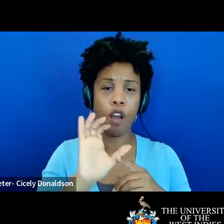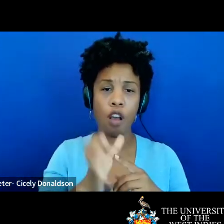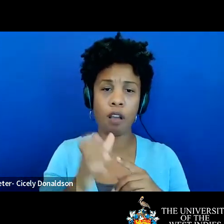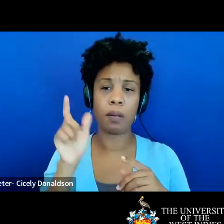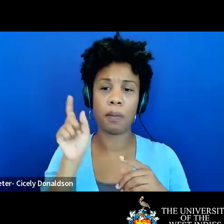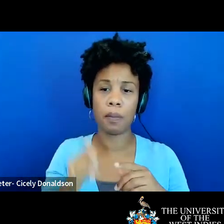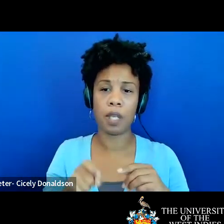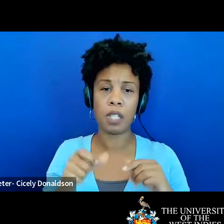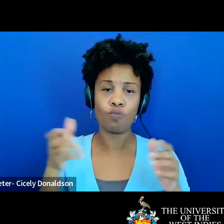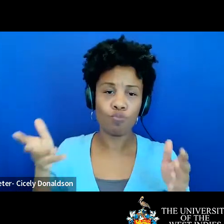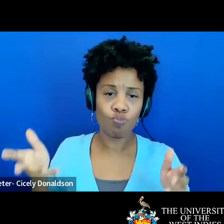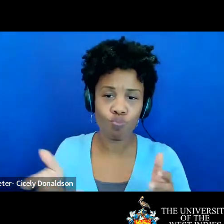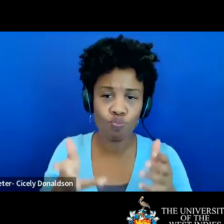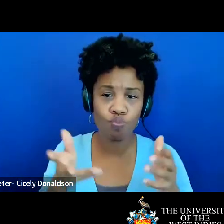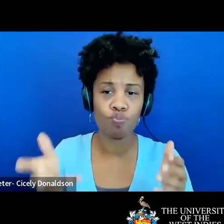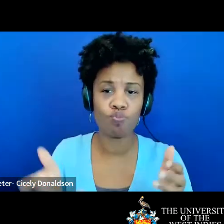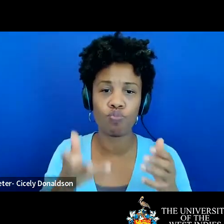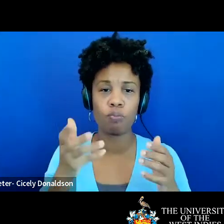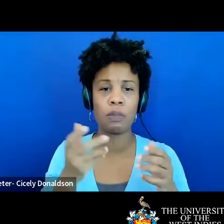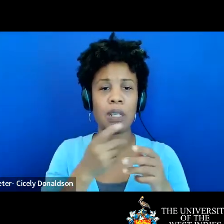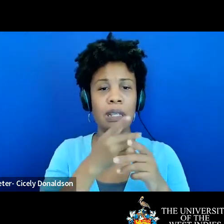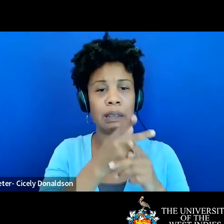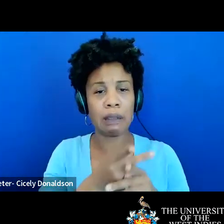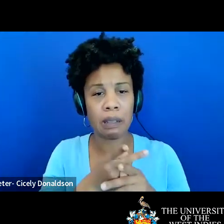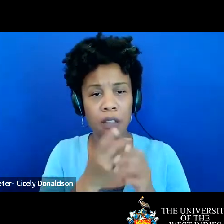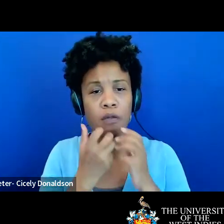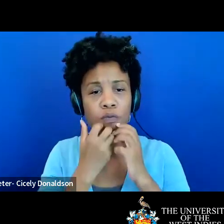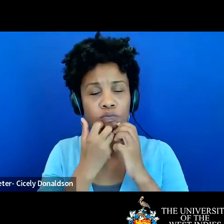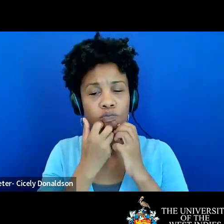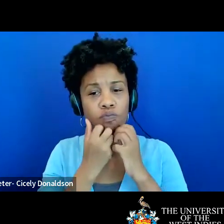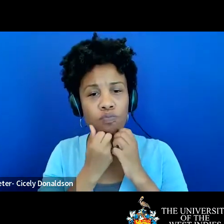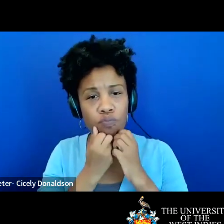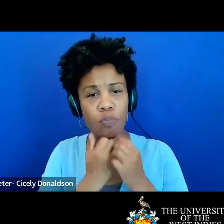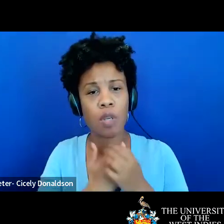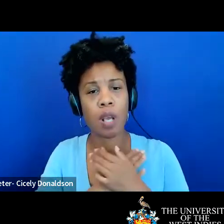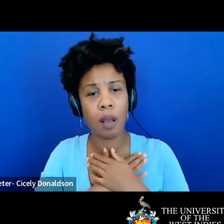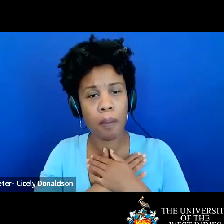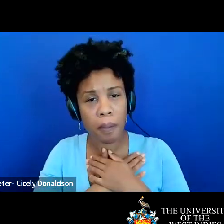action. And Bonfembrenner's